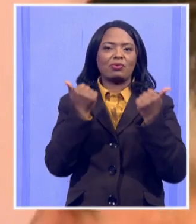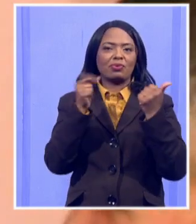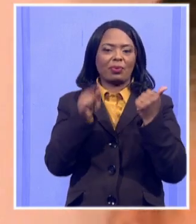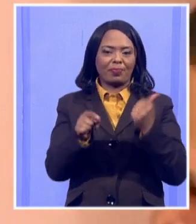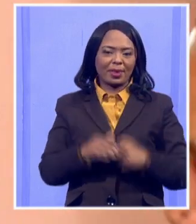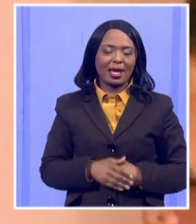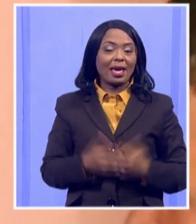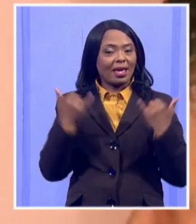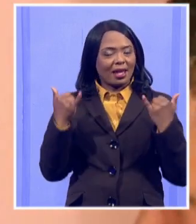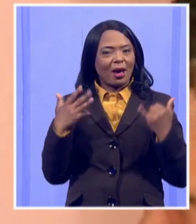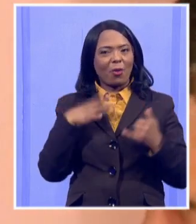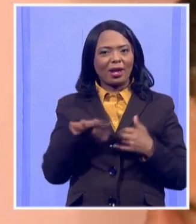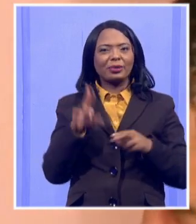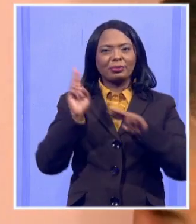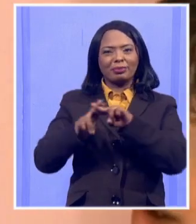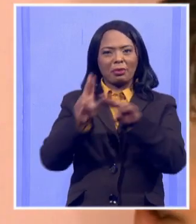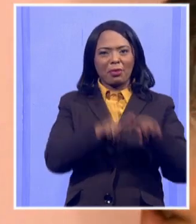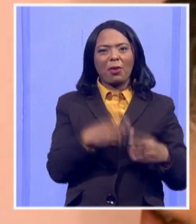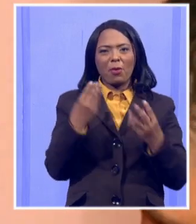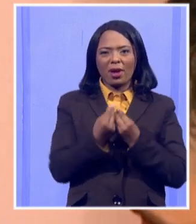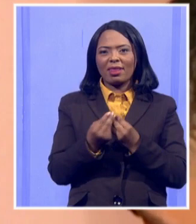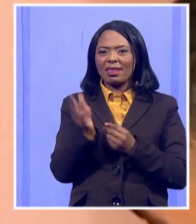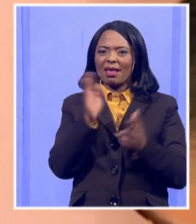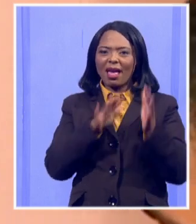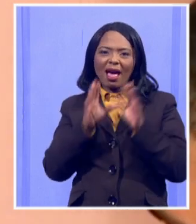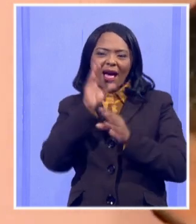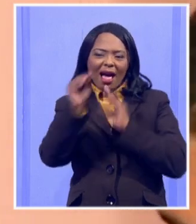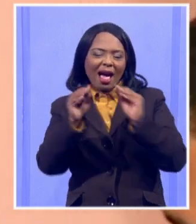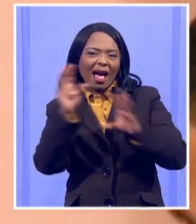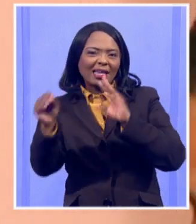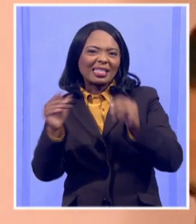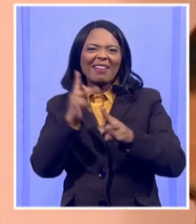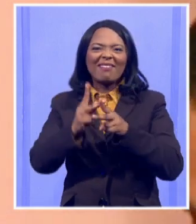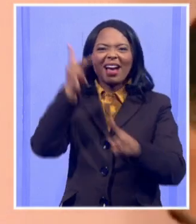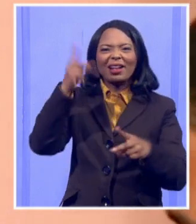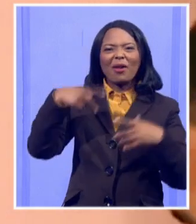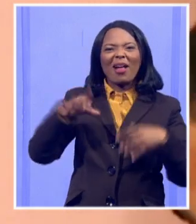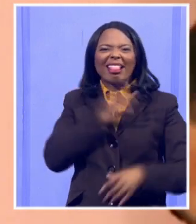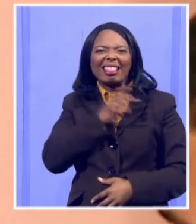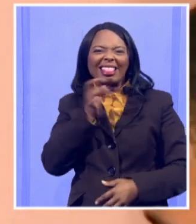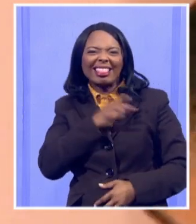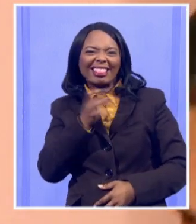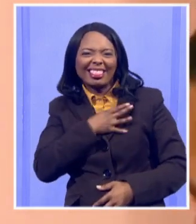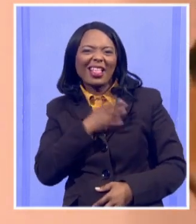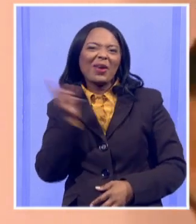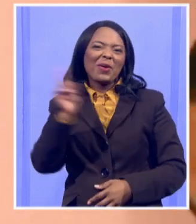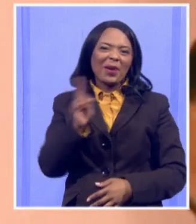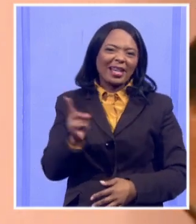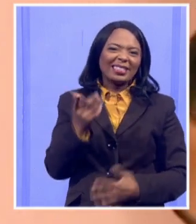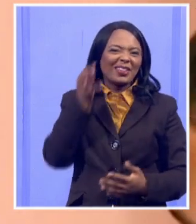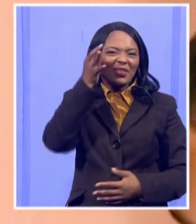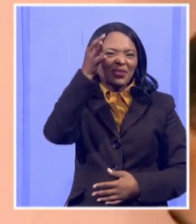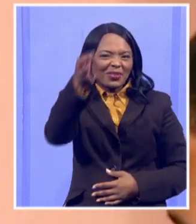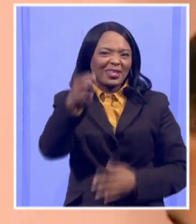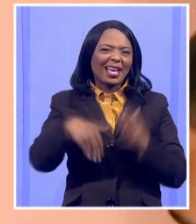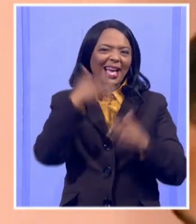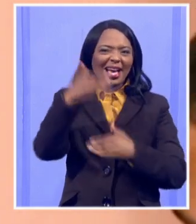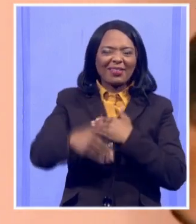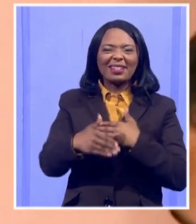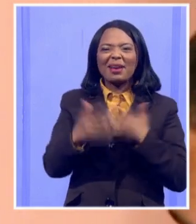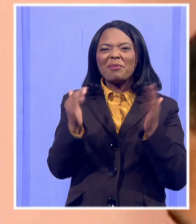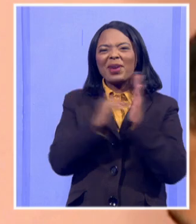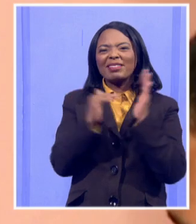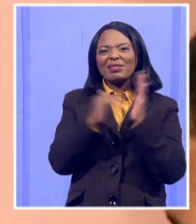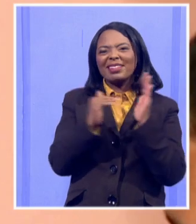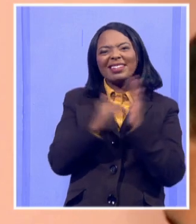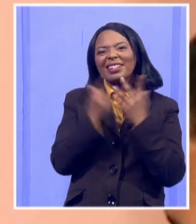to find out exactly what are they most scared of for the finals, what are they looking forward to, and beyond matric, what would they like to do. So joining